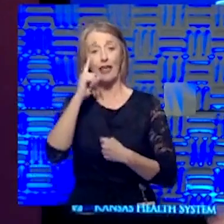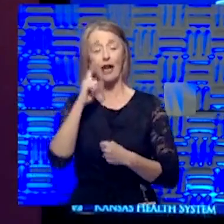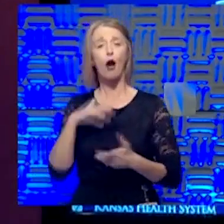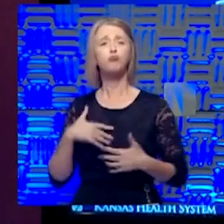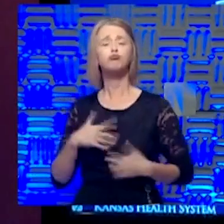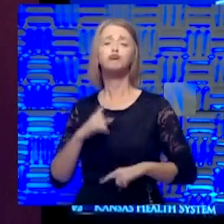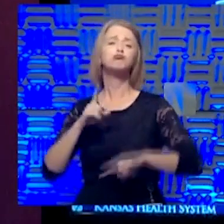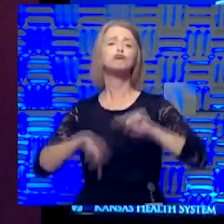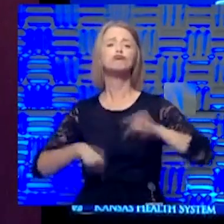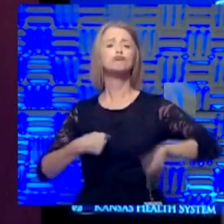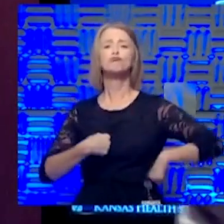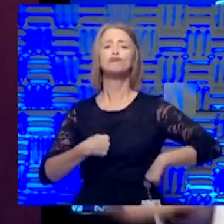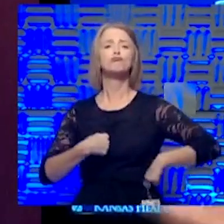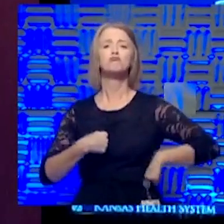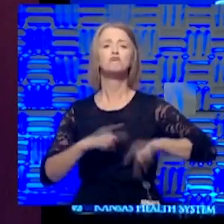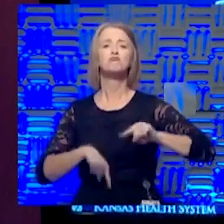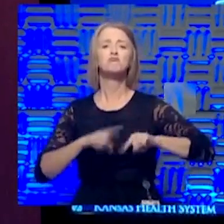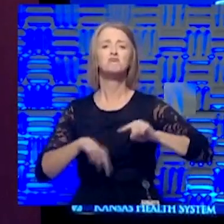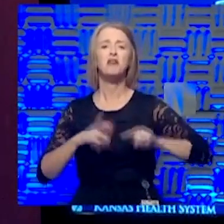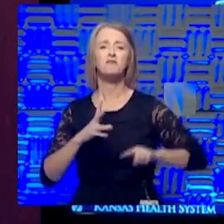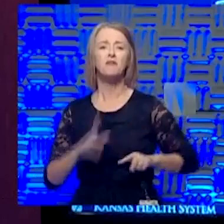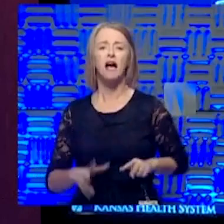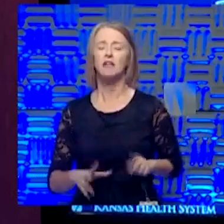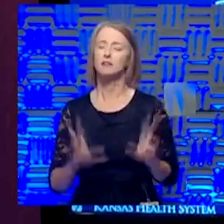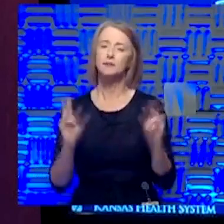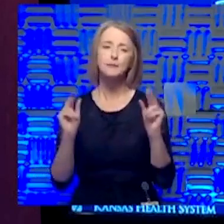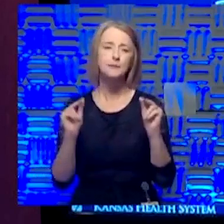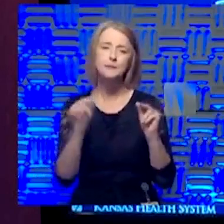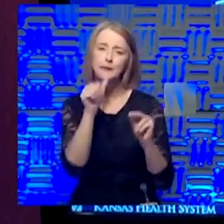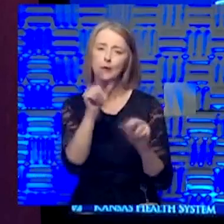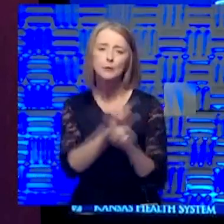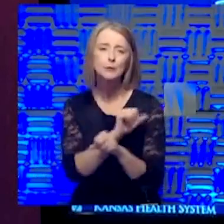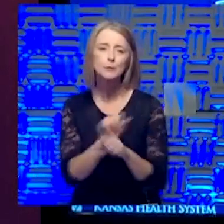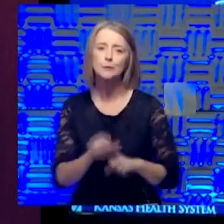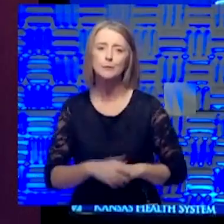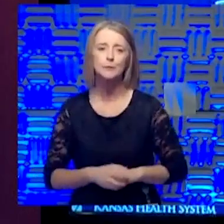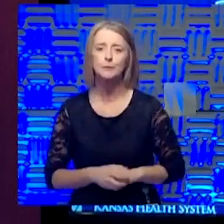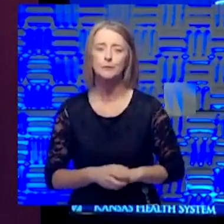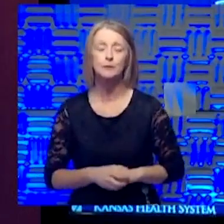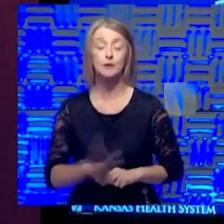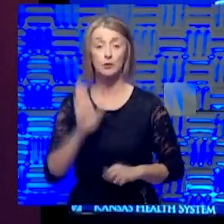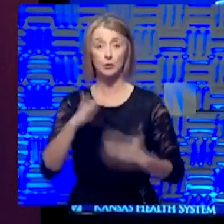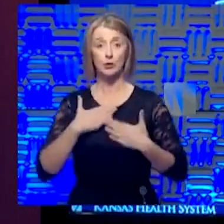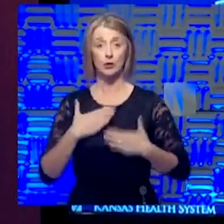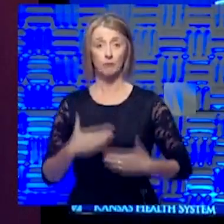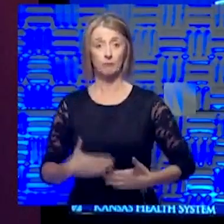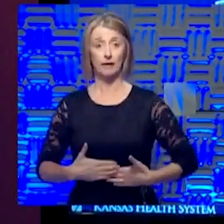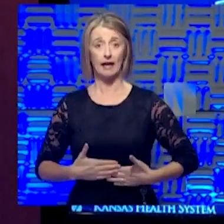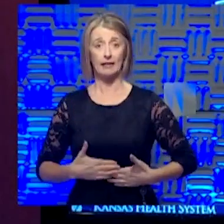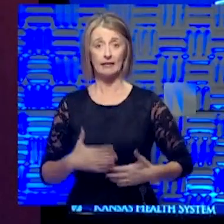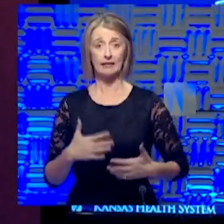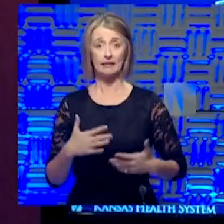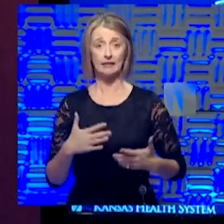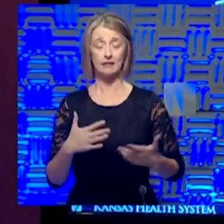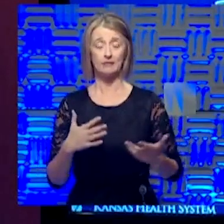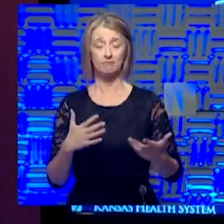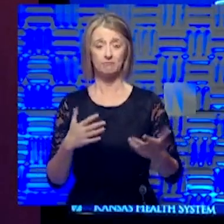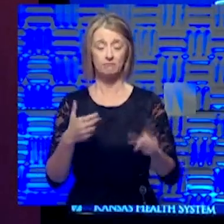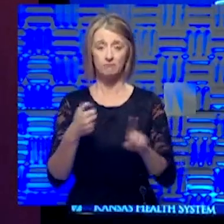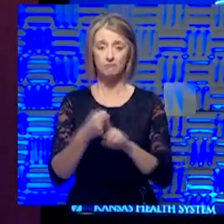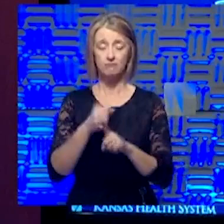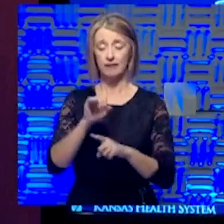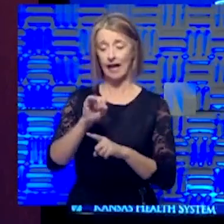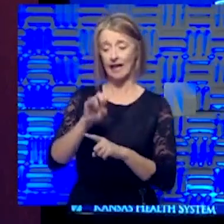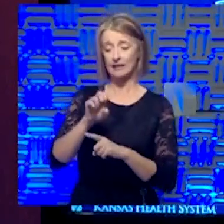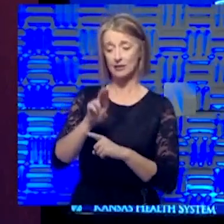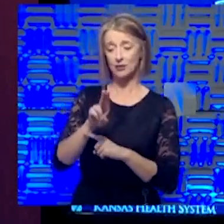from this just because you don't. You talk about the cytokine storm, which is sort of this really, your body sort of turning on yourself. I mean, up in the ICU, we